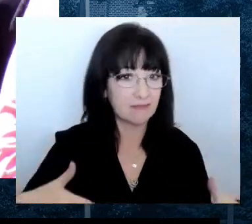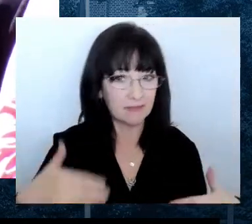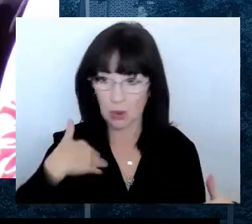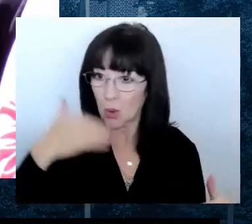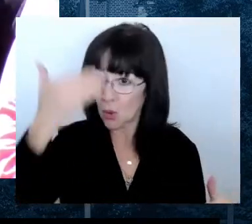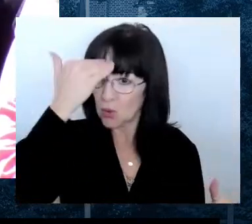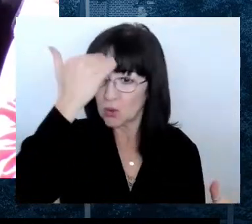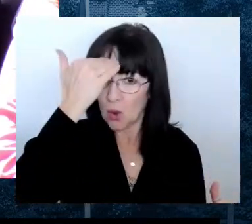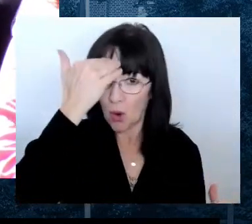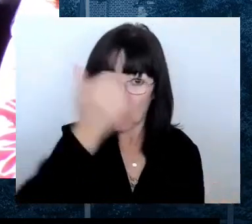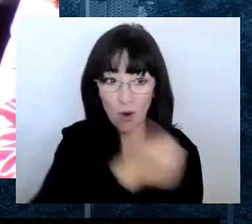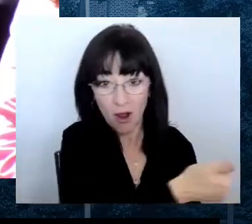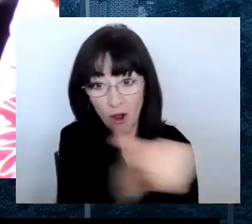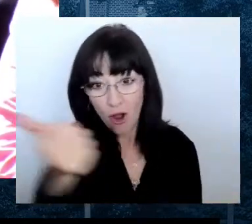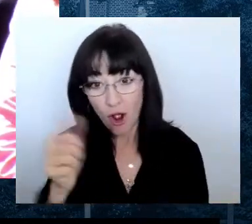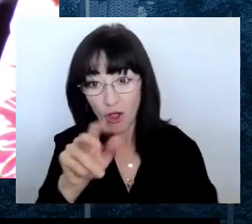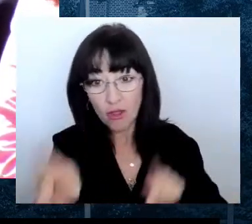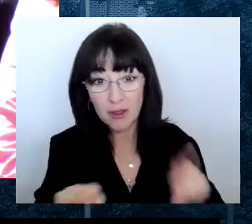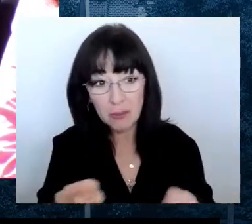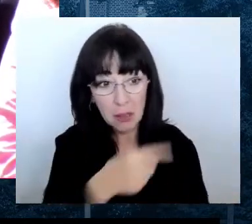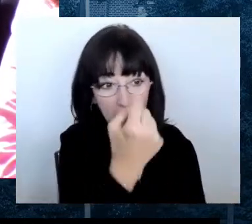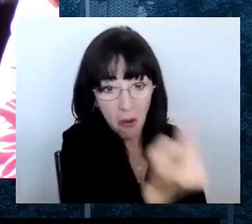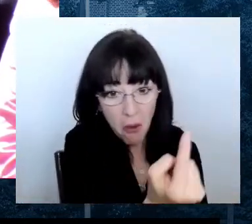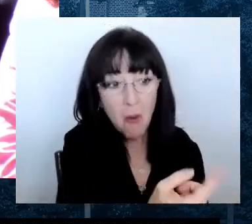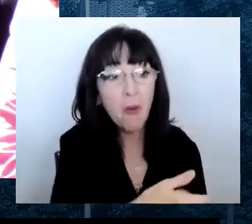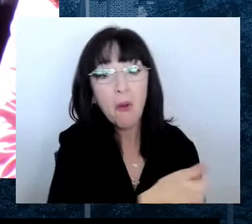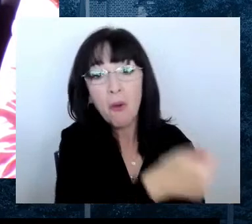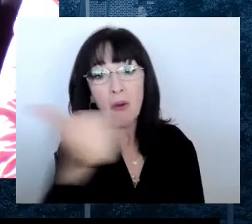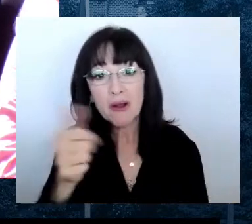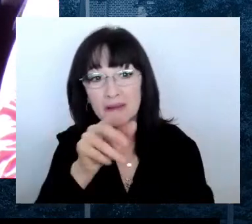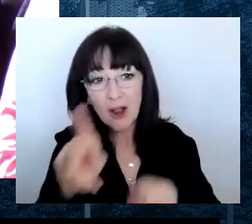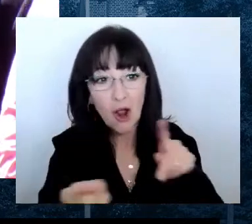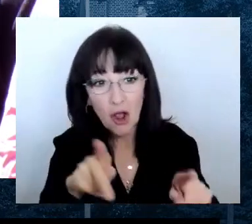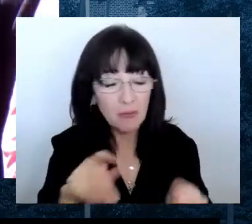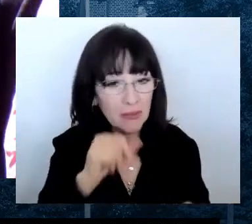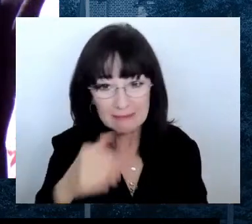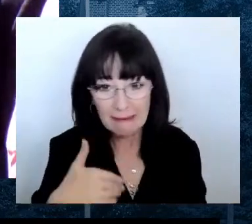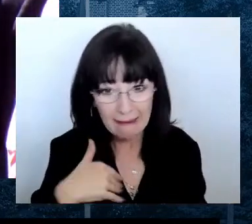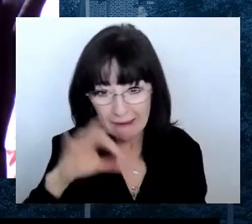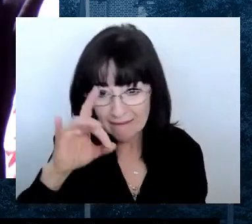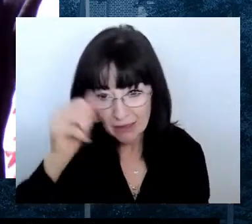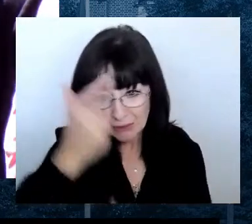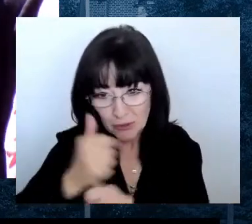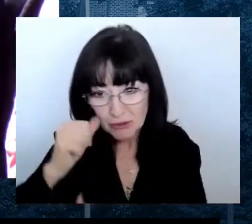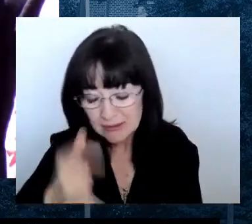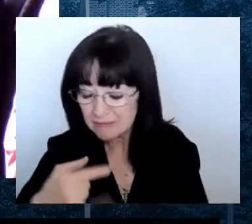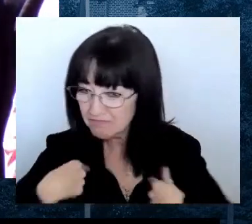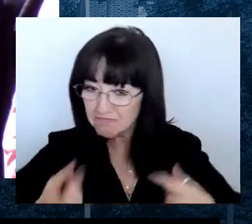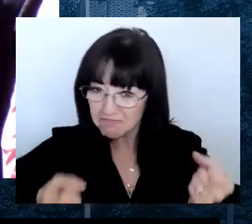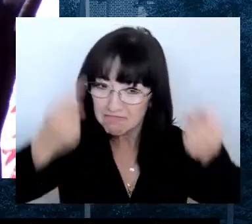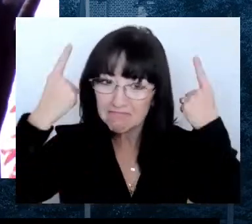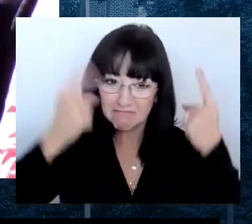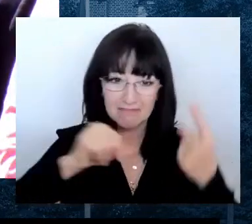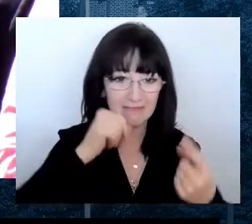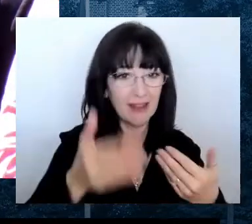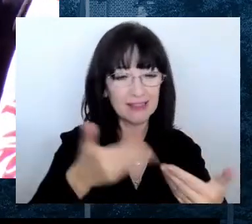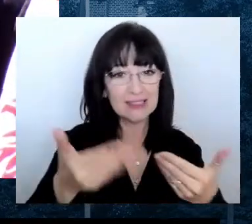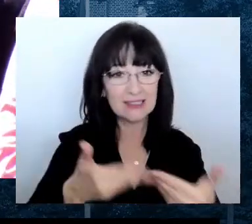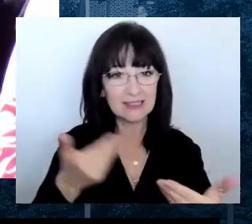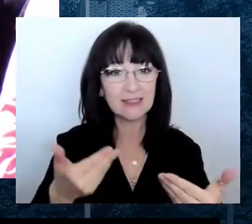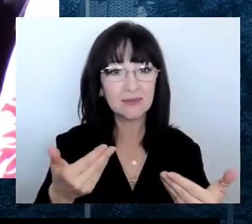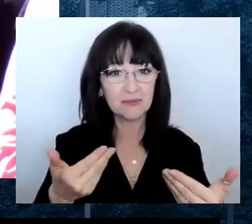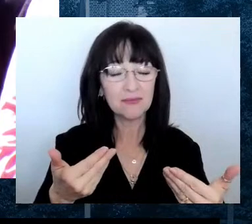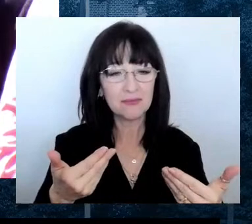own, by themselves. These are real issues that almost every Delawarean will face at one time